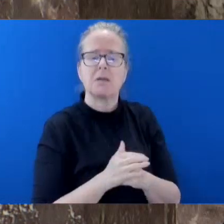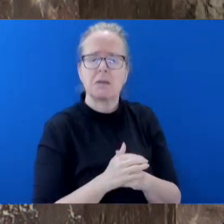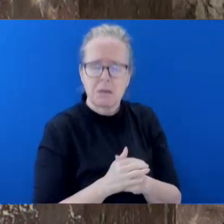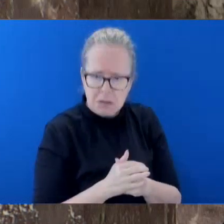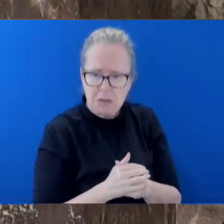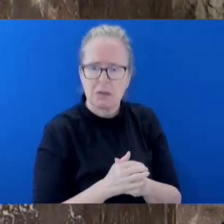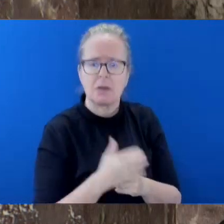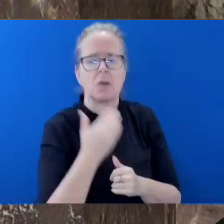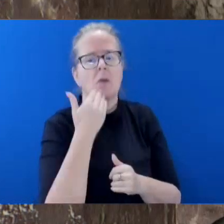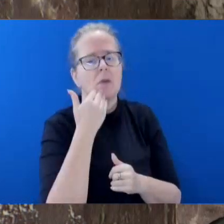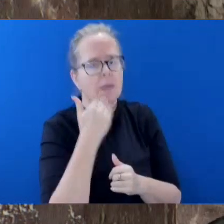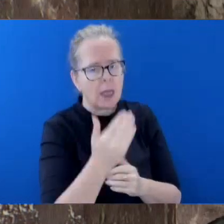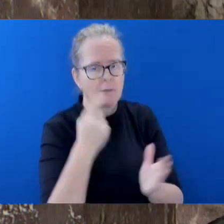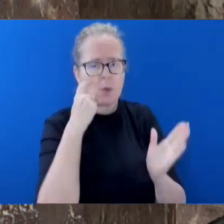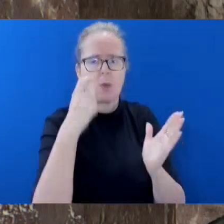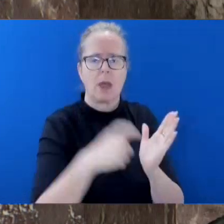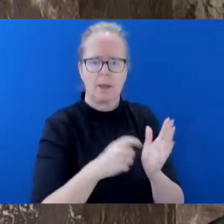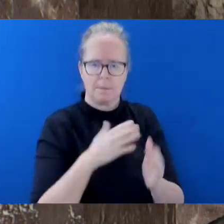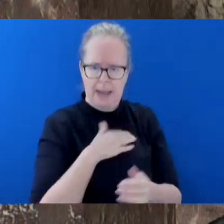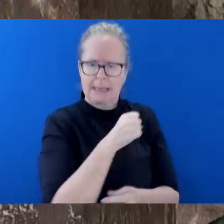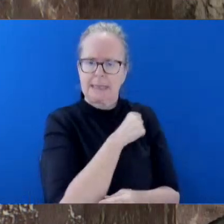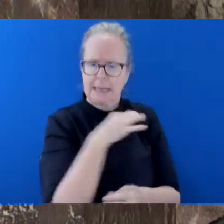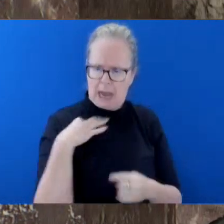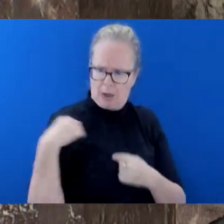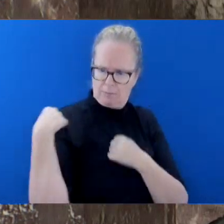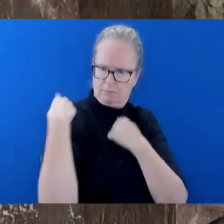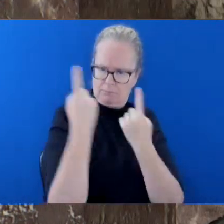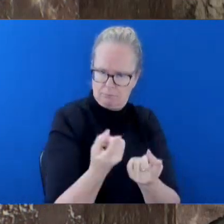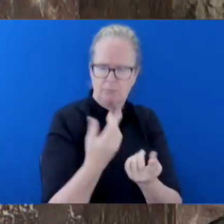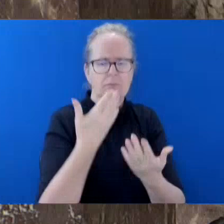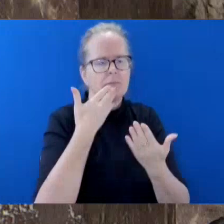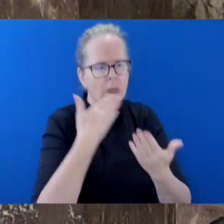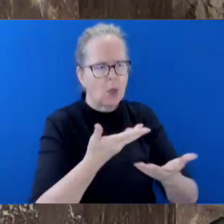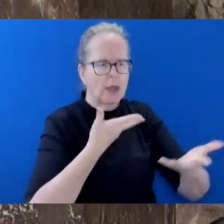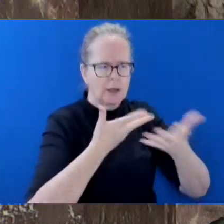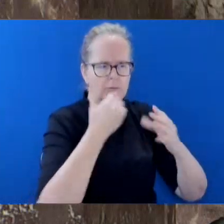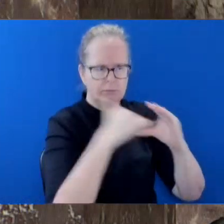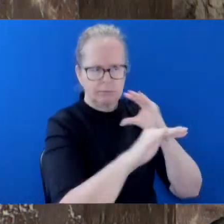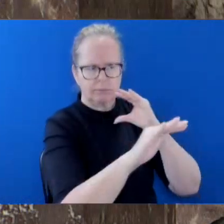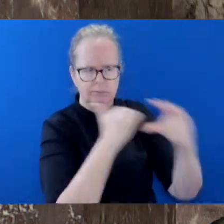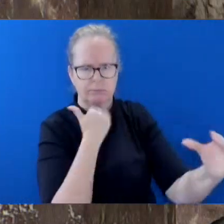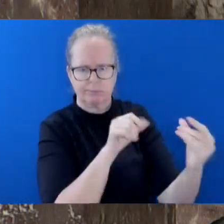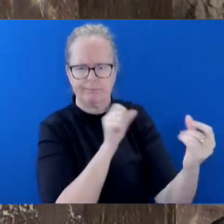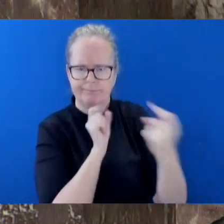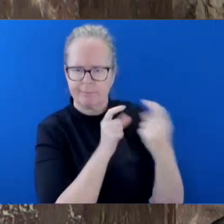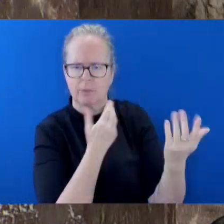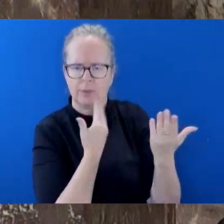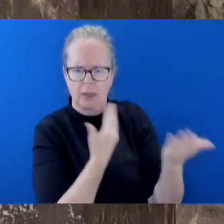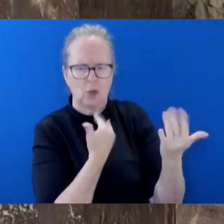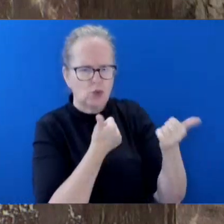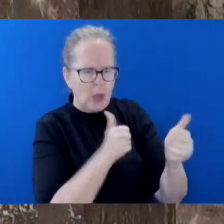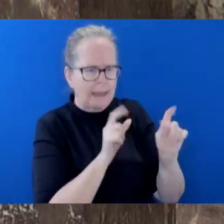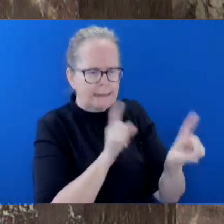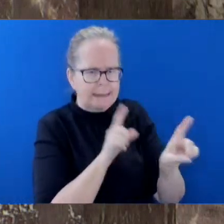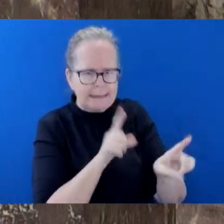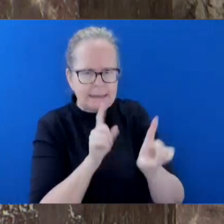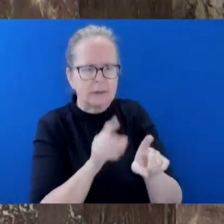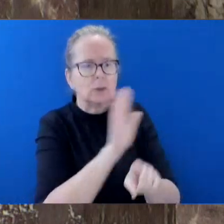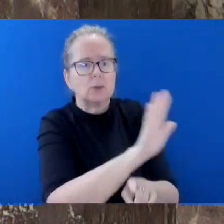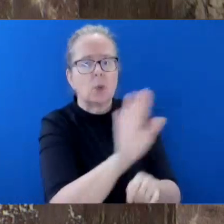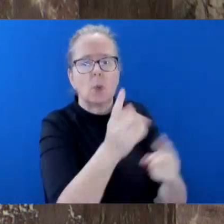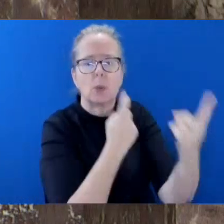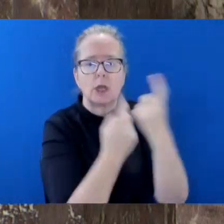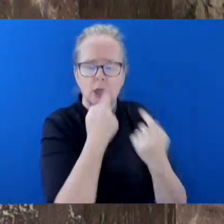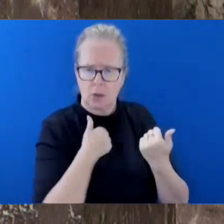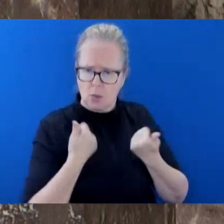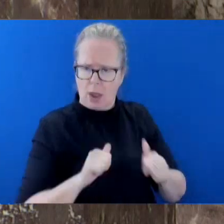and as the emails come forward from different stakeholders, we are trying their fastest to provide every single one unique answers to their